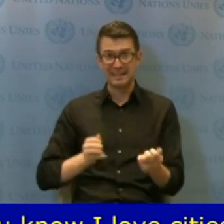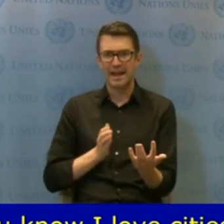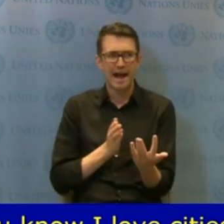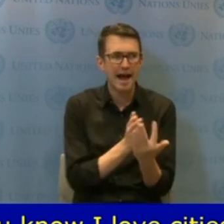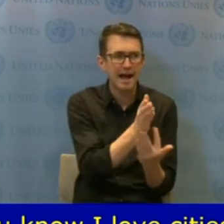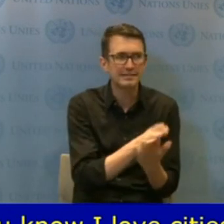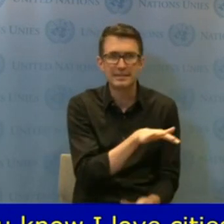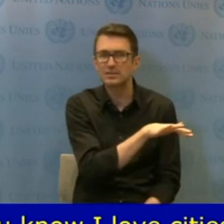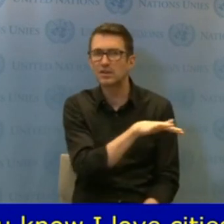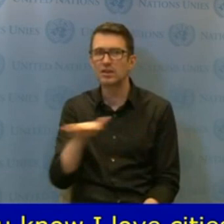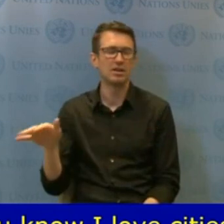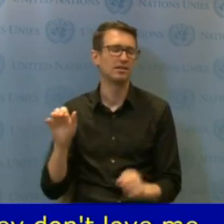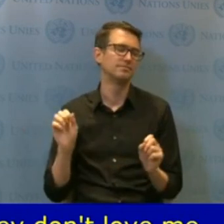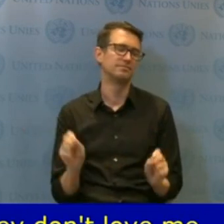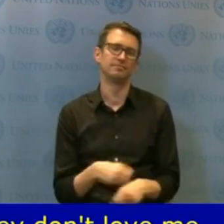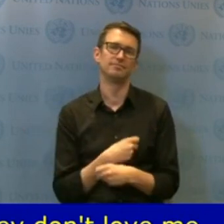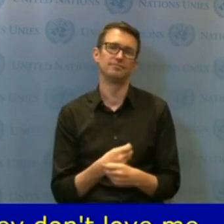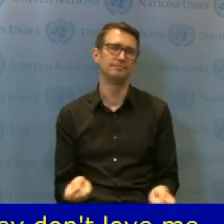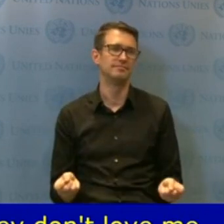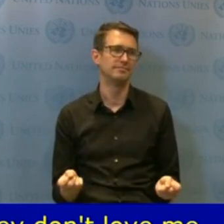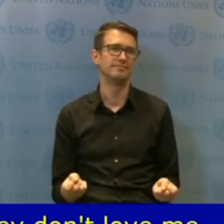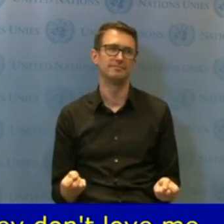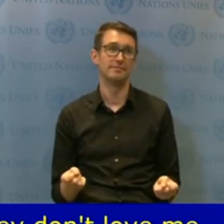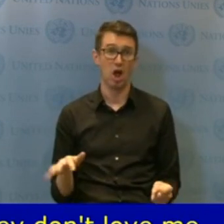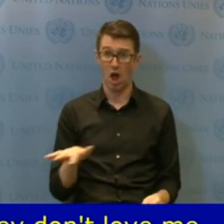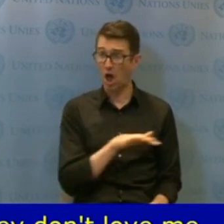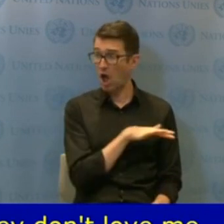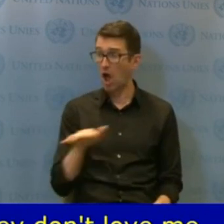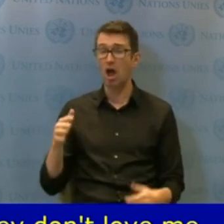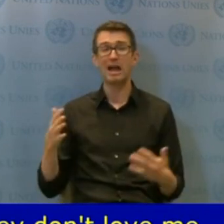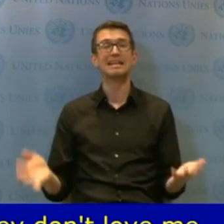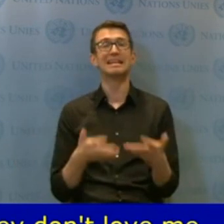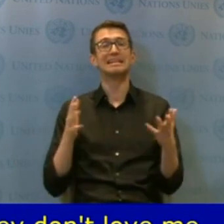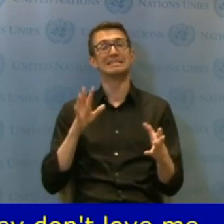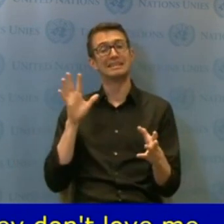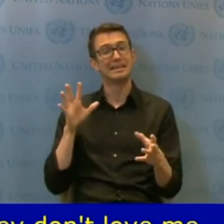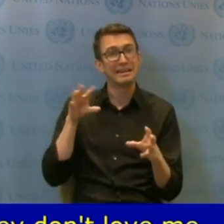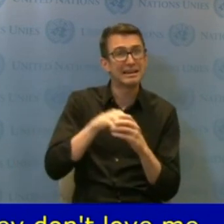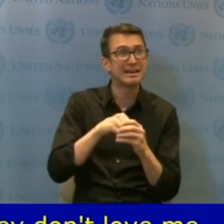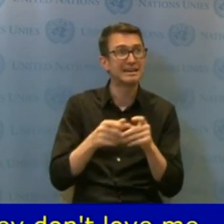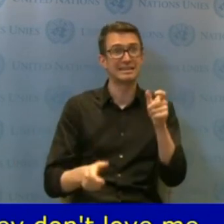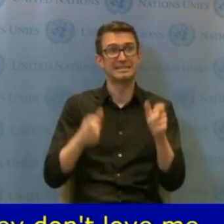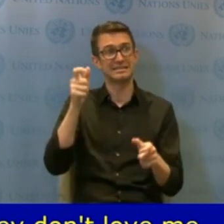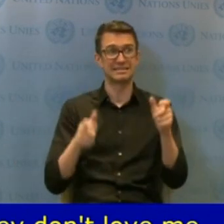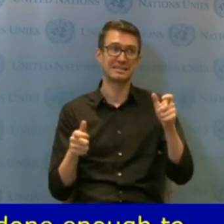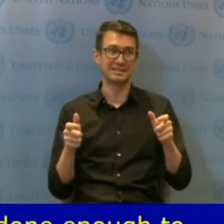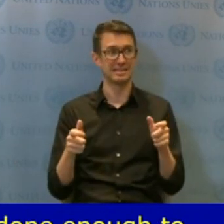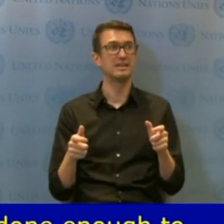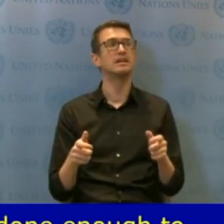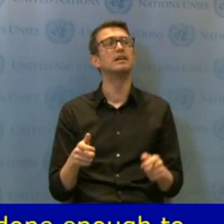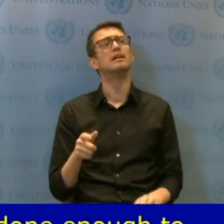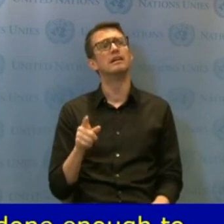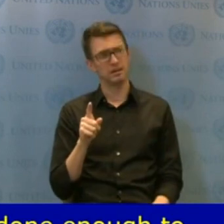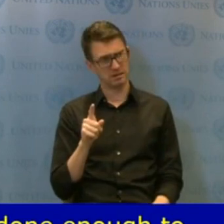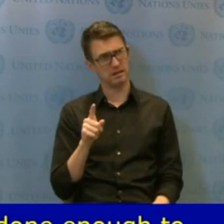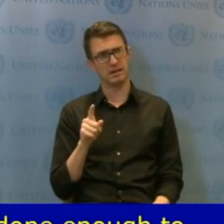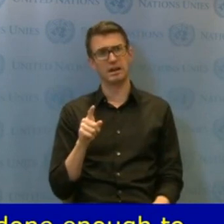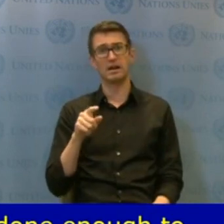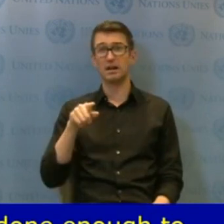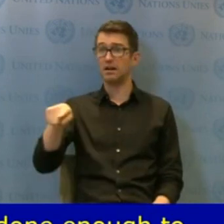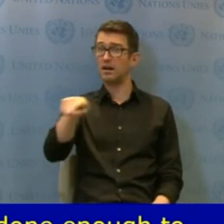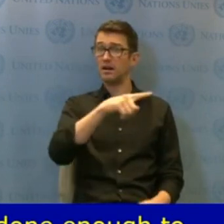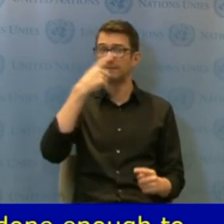people. We haven't done enough to reimagine how our cities can be built and how they can respond